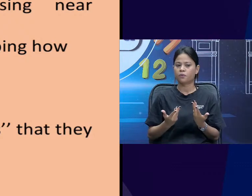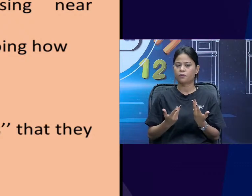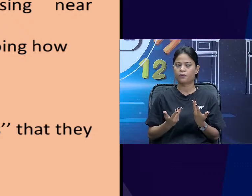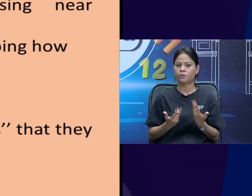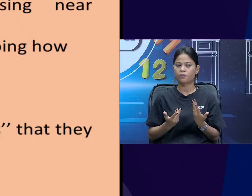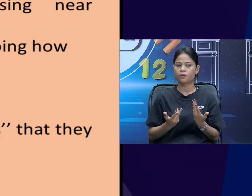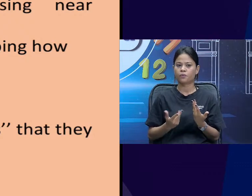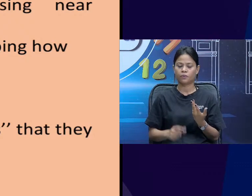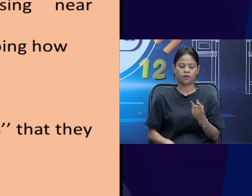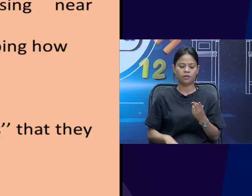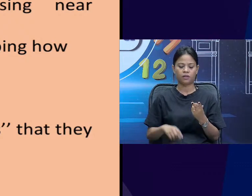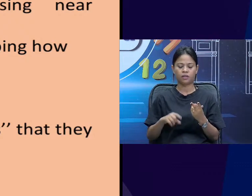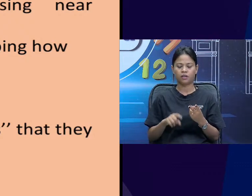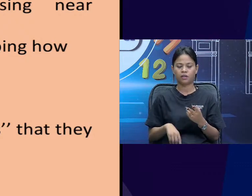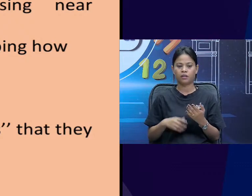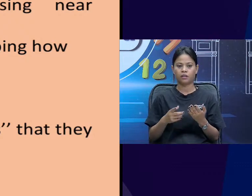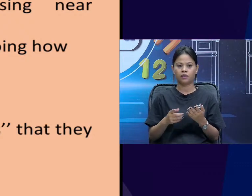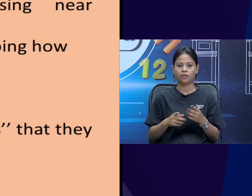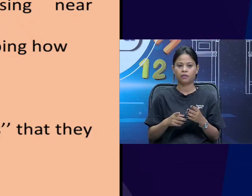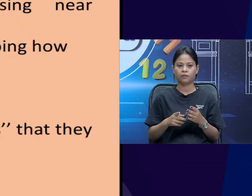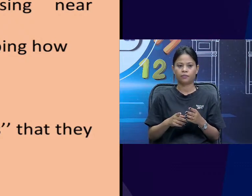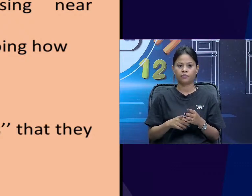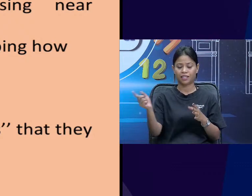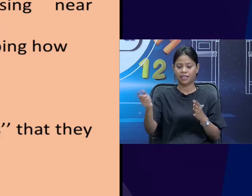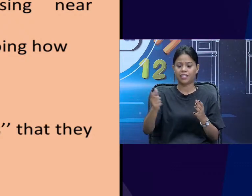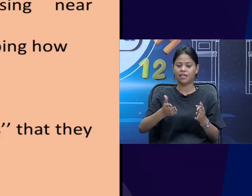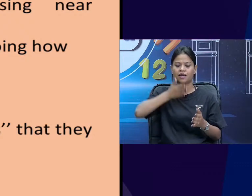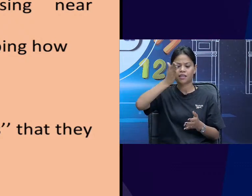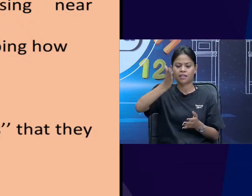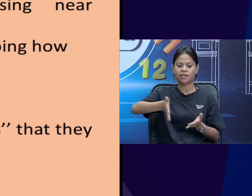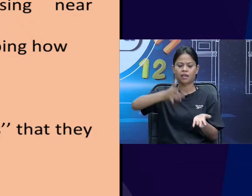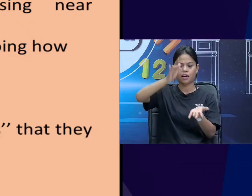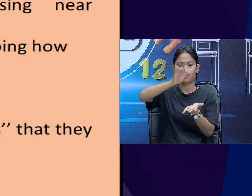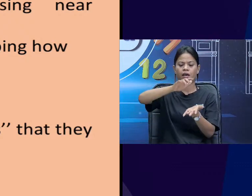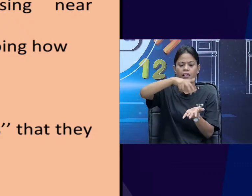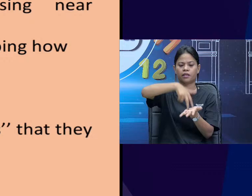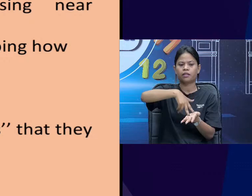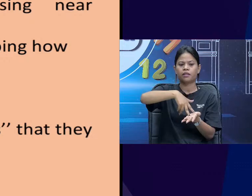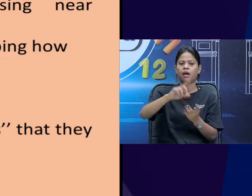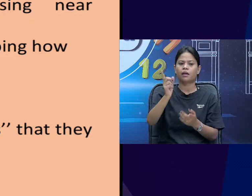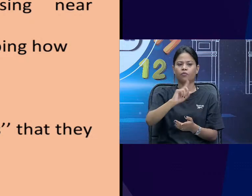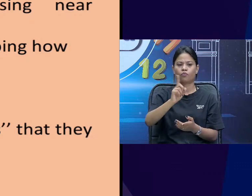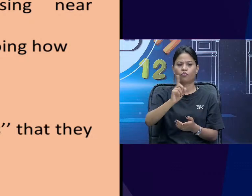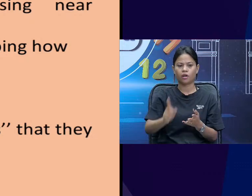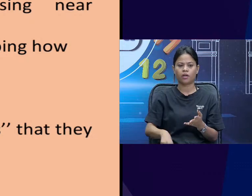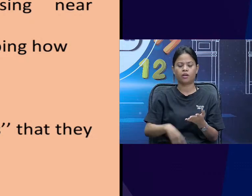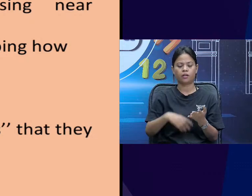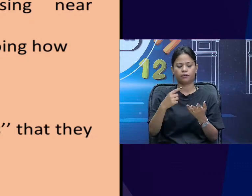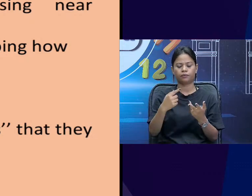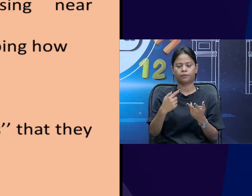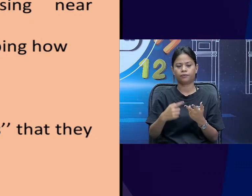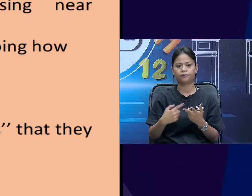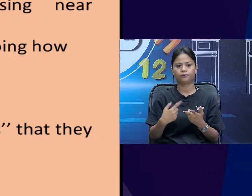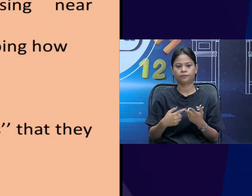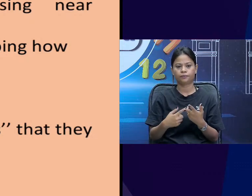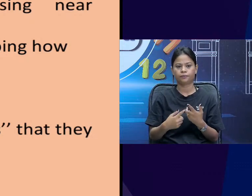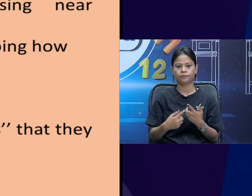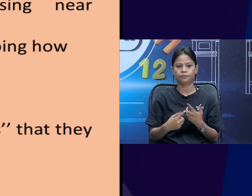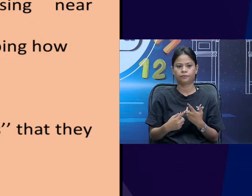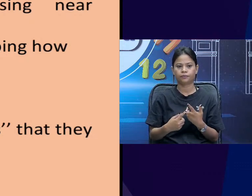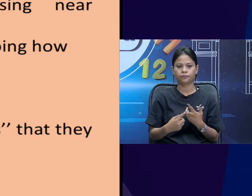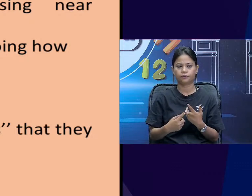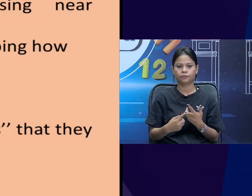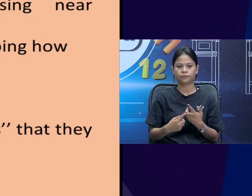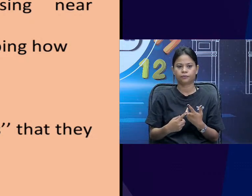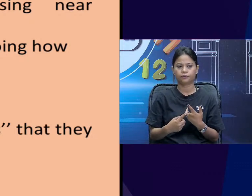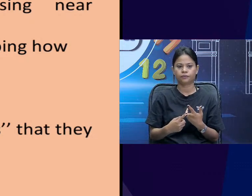following question. Where do the trains run? What are the precious loads that they here means the